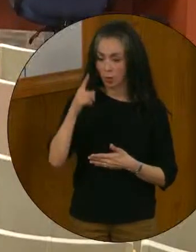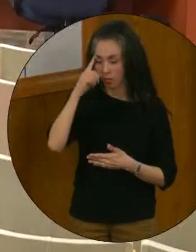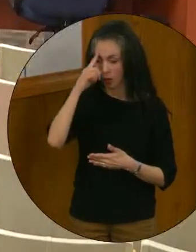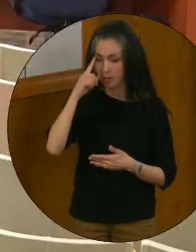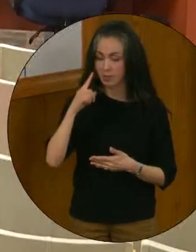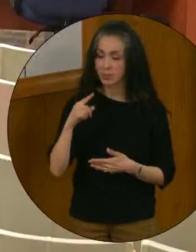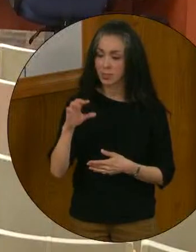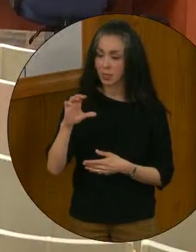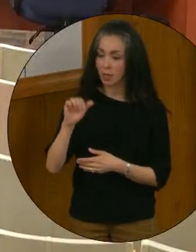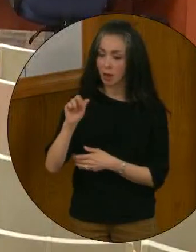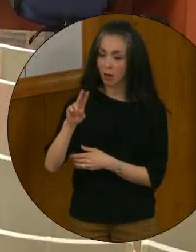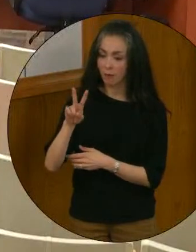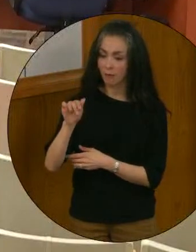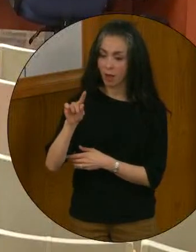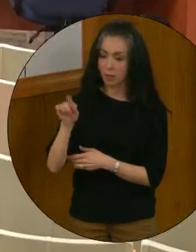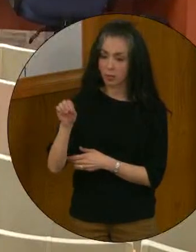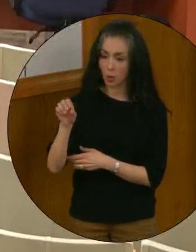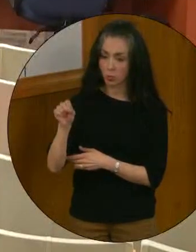Trustee Cavazos?